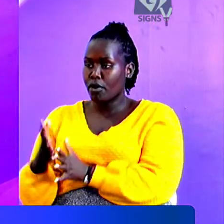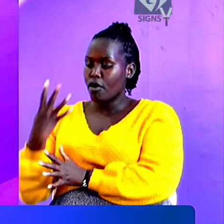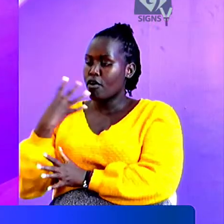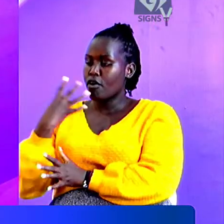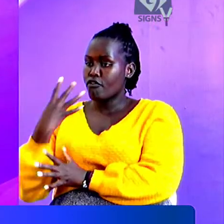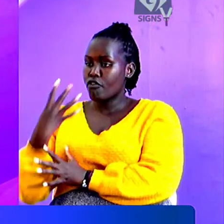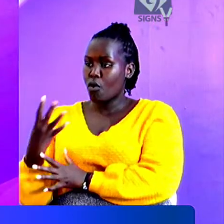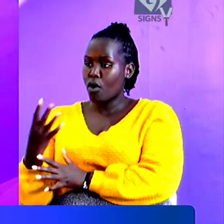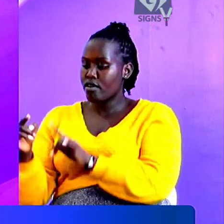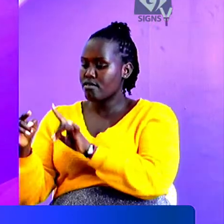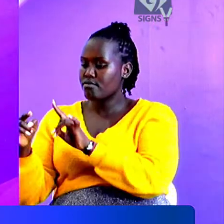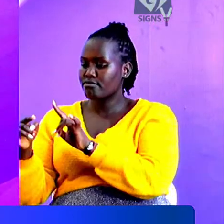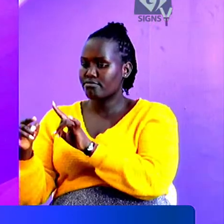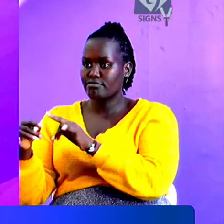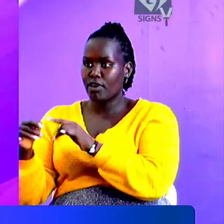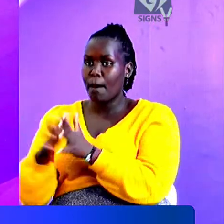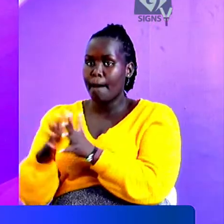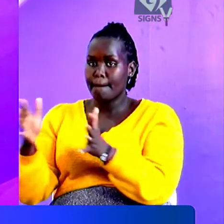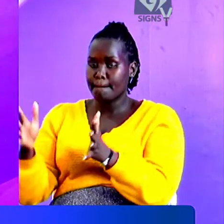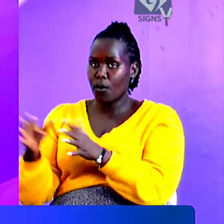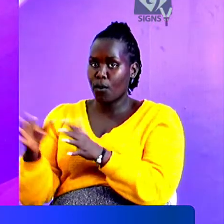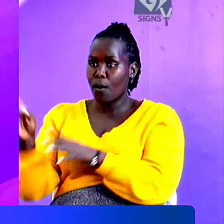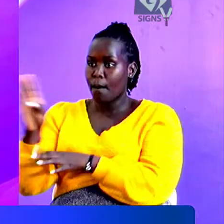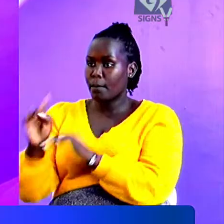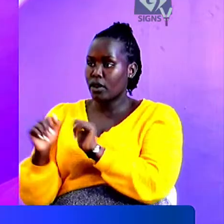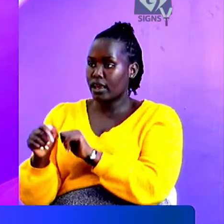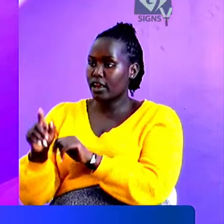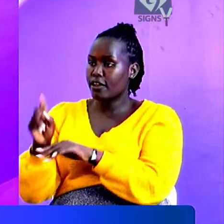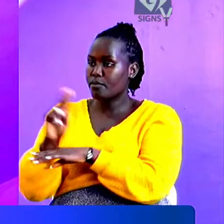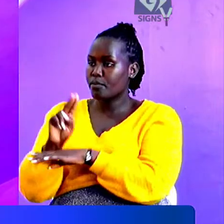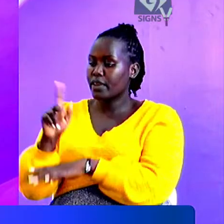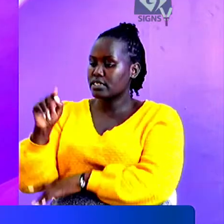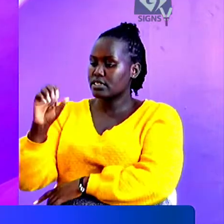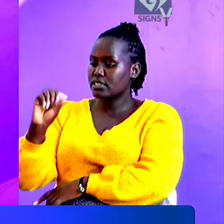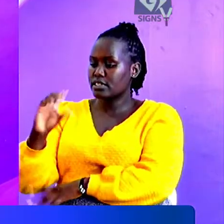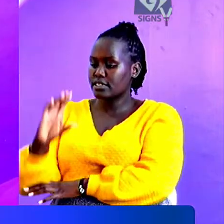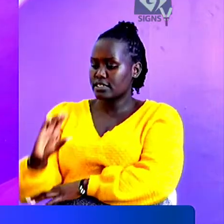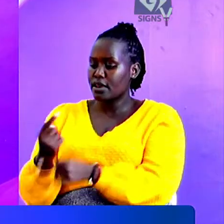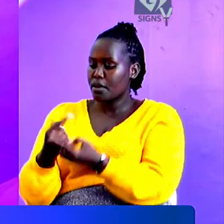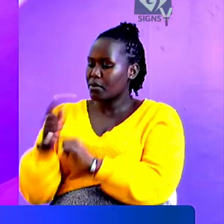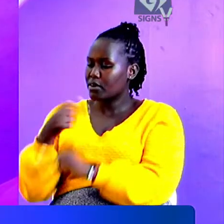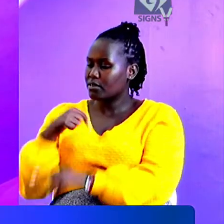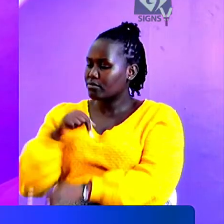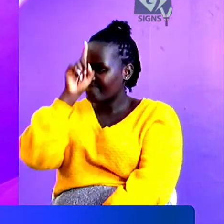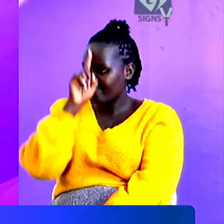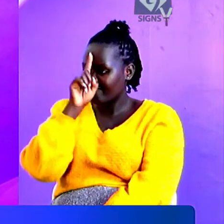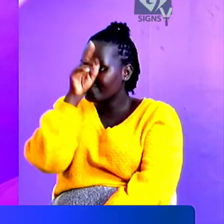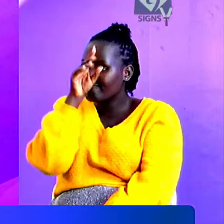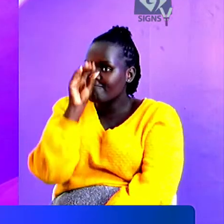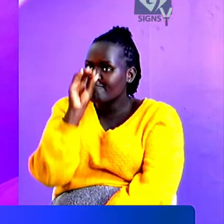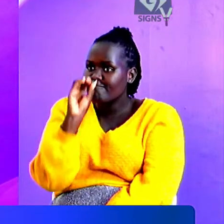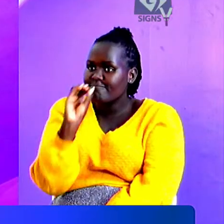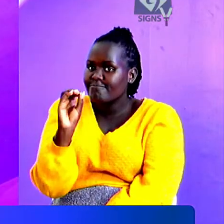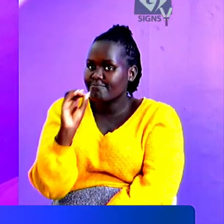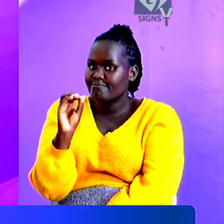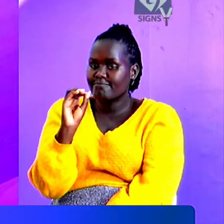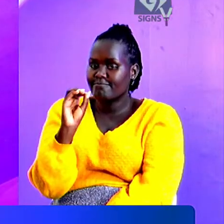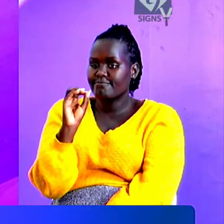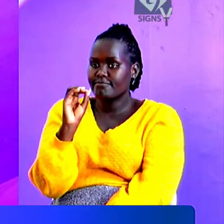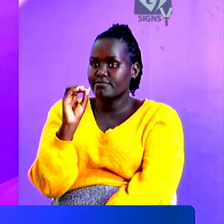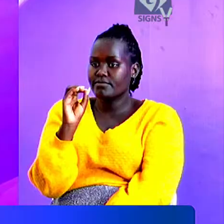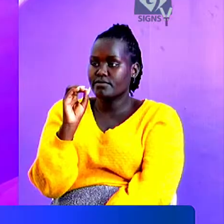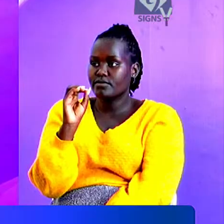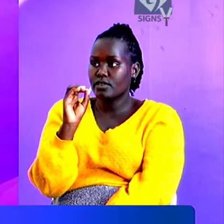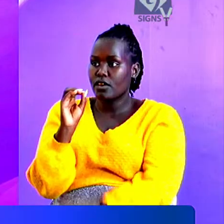Yeah. billion Yeah. that can go to TSC, Yeah. that can sort other things. But we are not serious. All right? Our Yeah. priorities are not, our